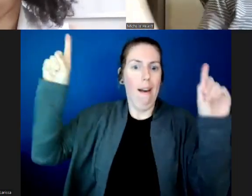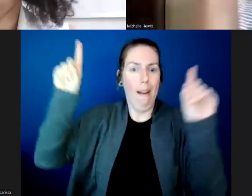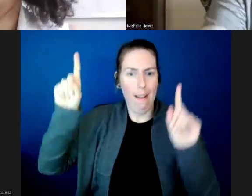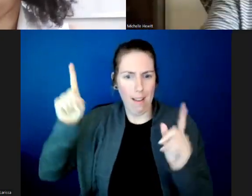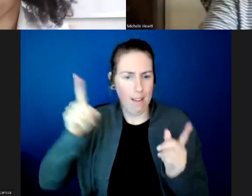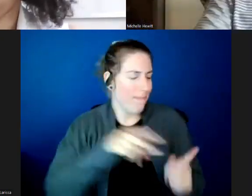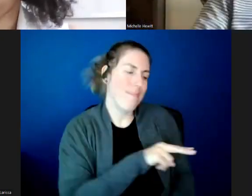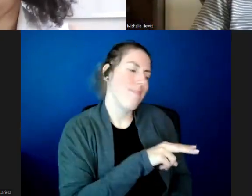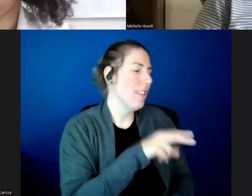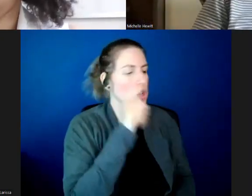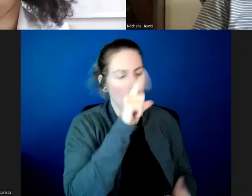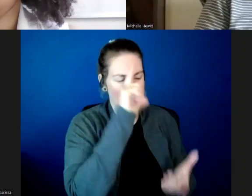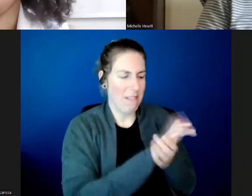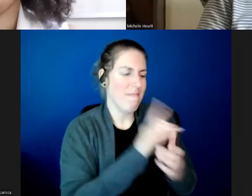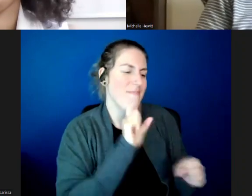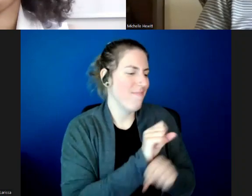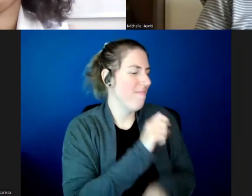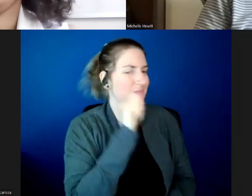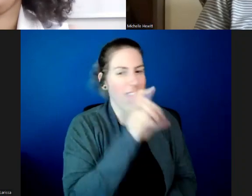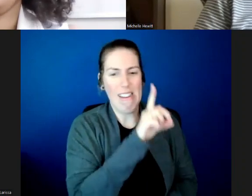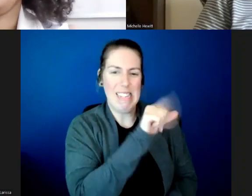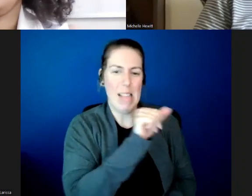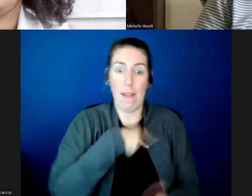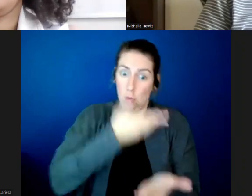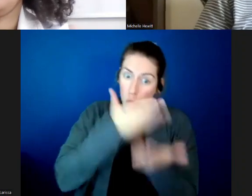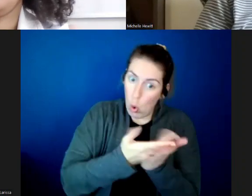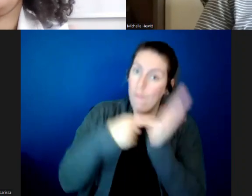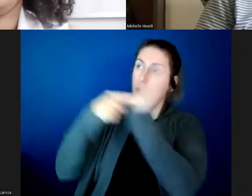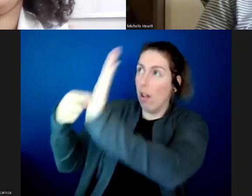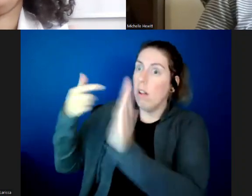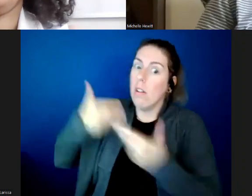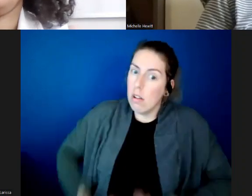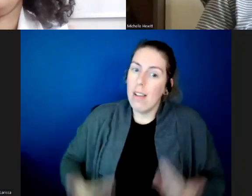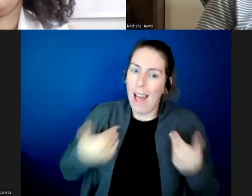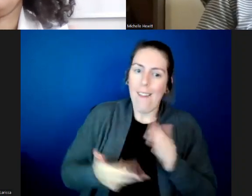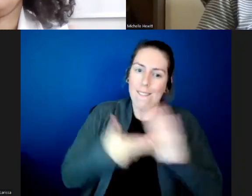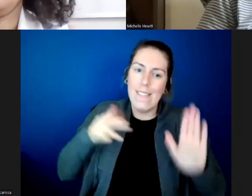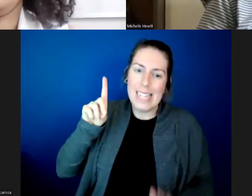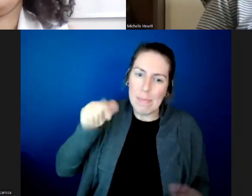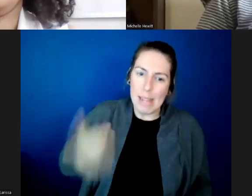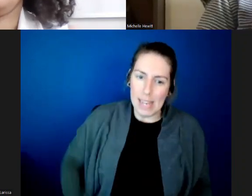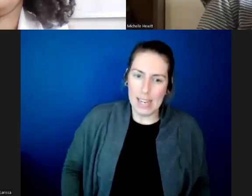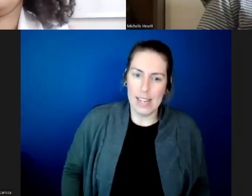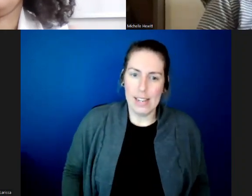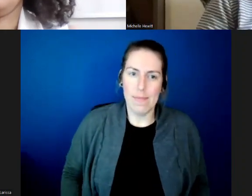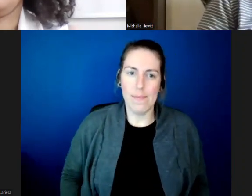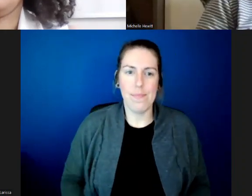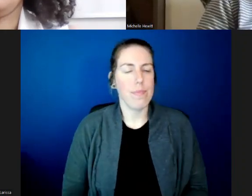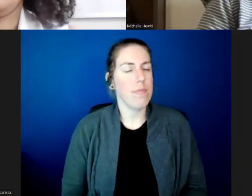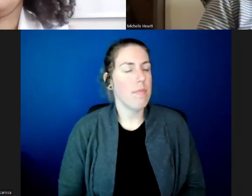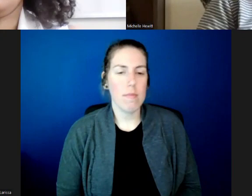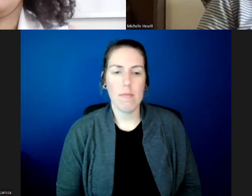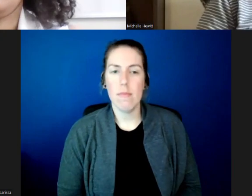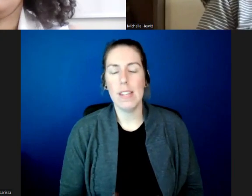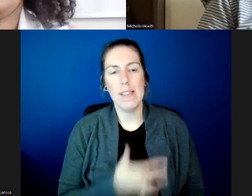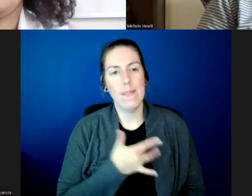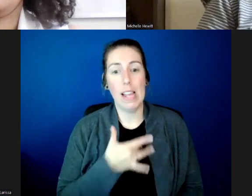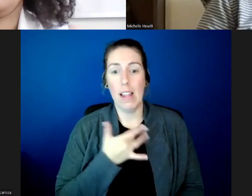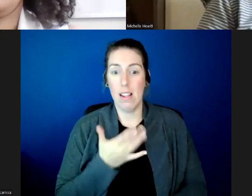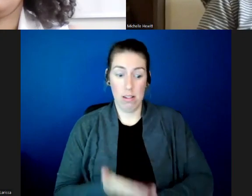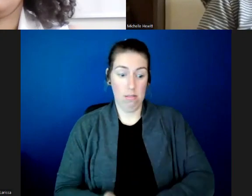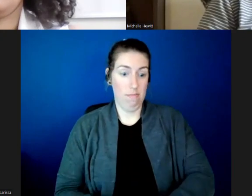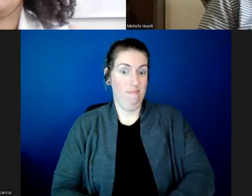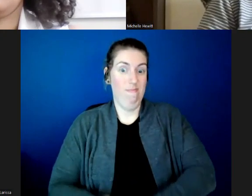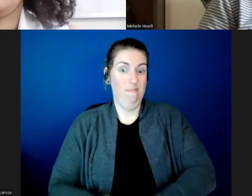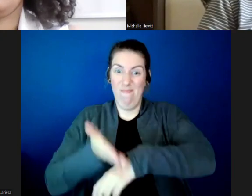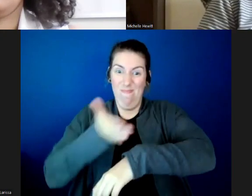until we go back to that medical model to prove that you're disabled again. So we have so far to go in